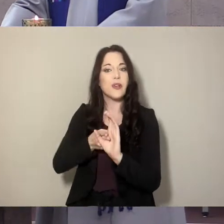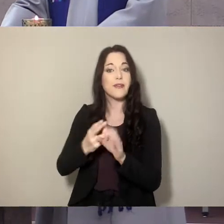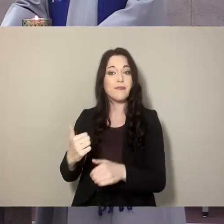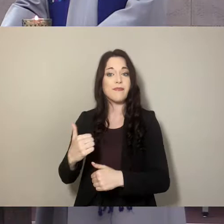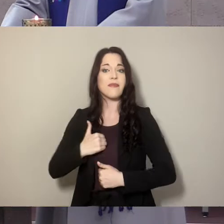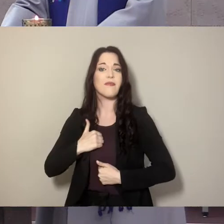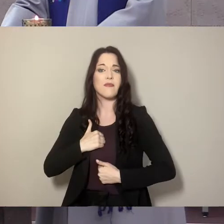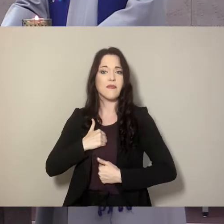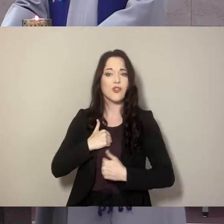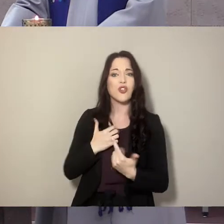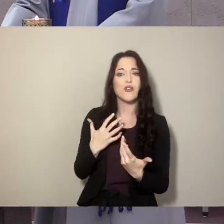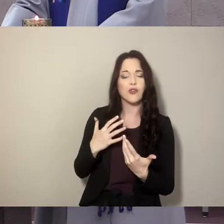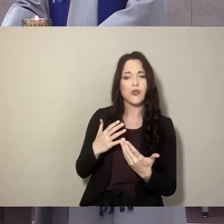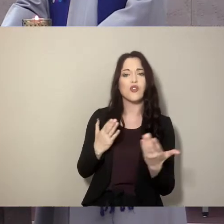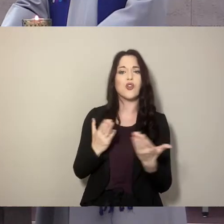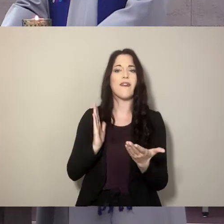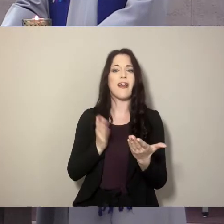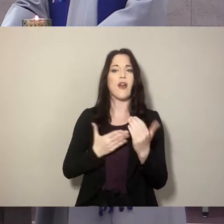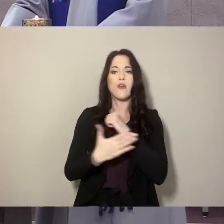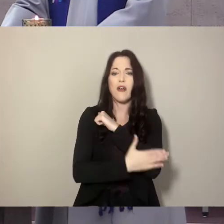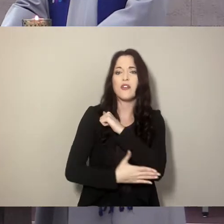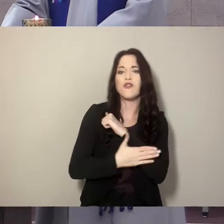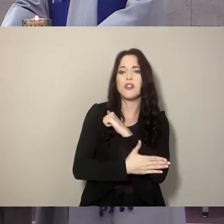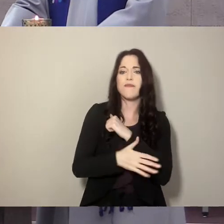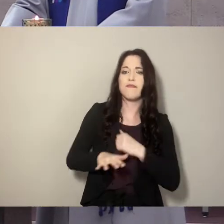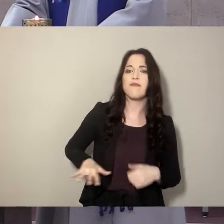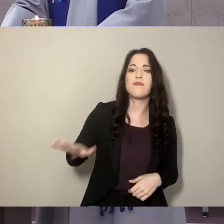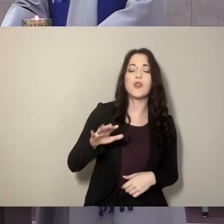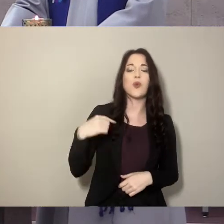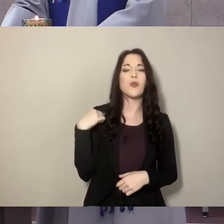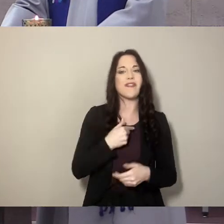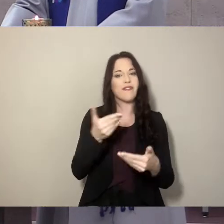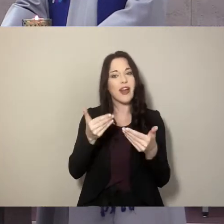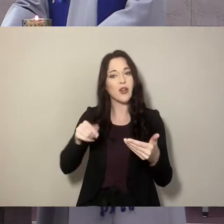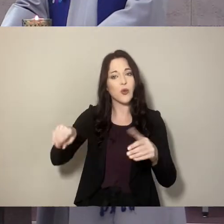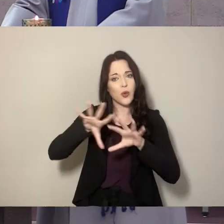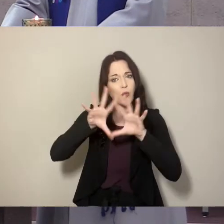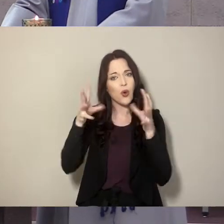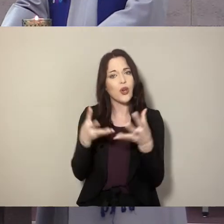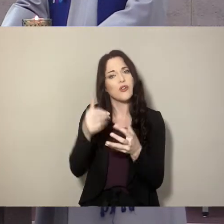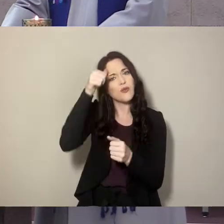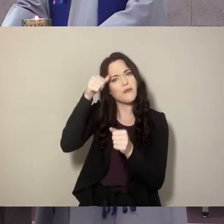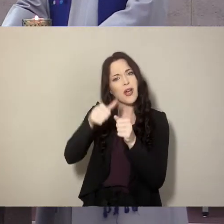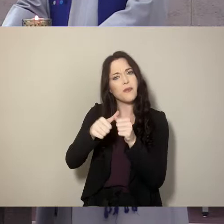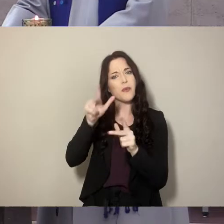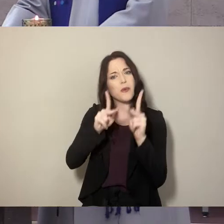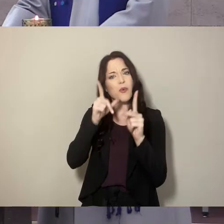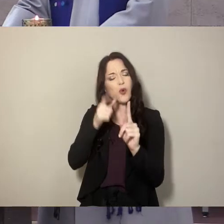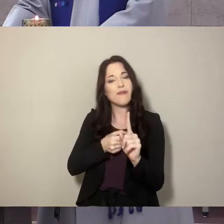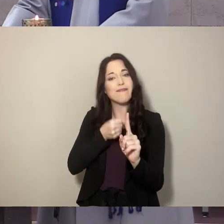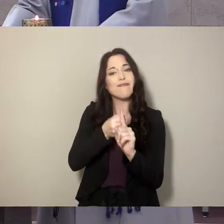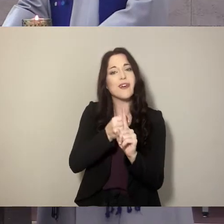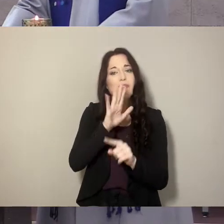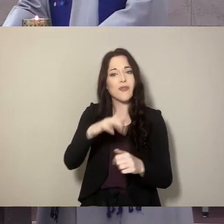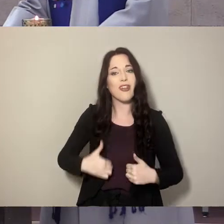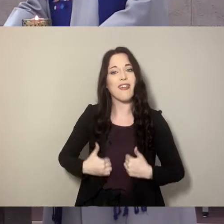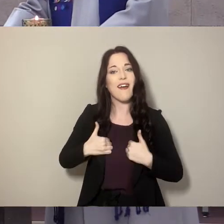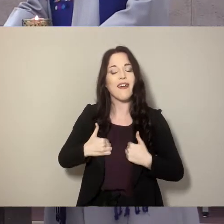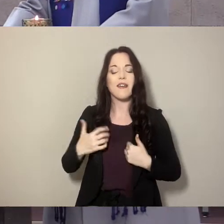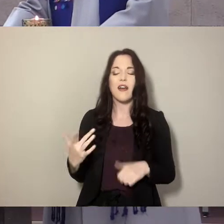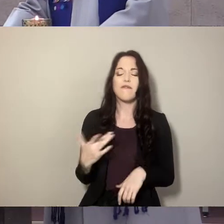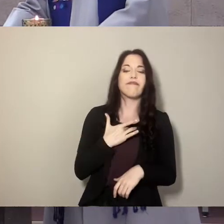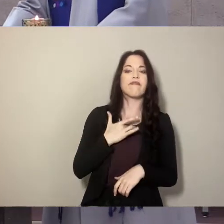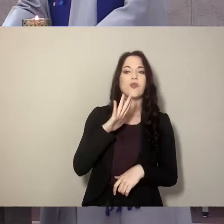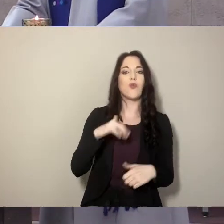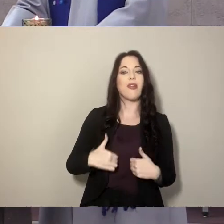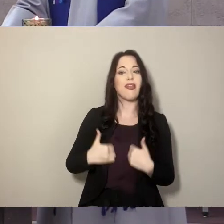we also invite you around the world to consider this a time to remember those who have impacted your life and touched your lives in